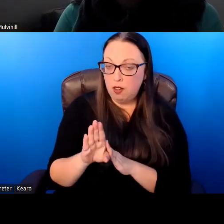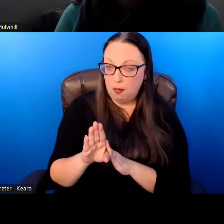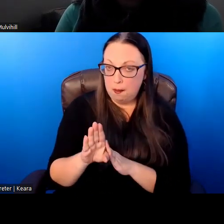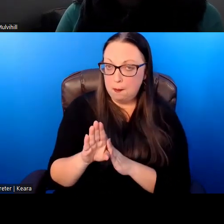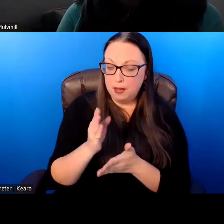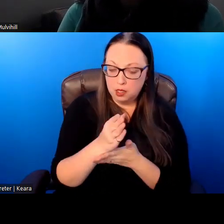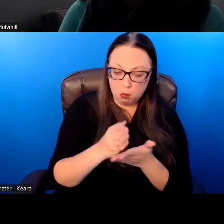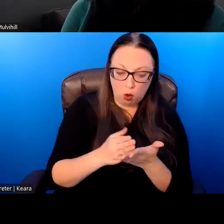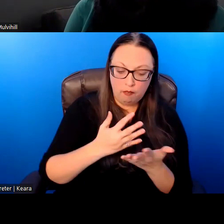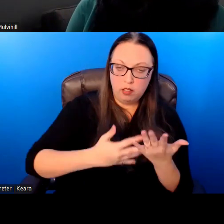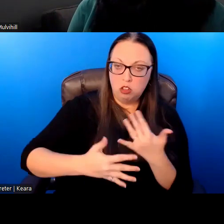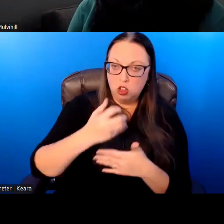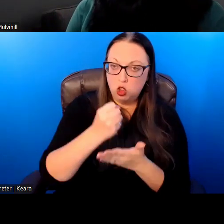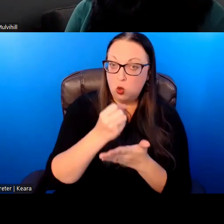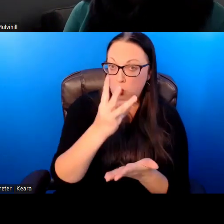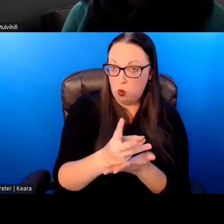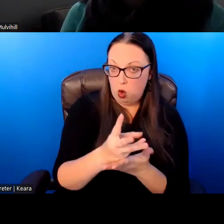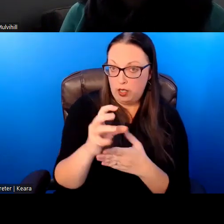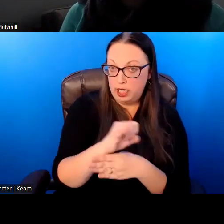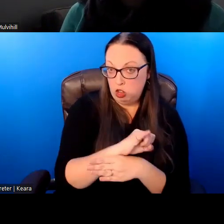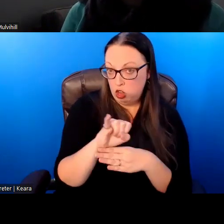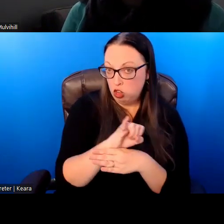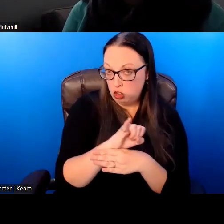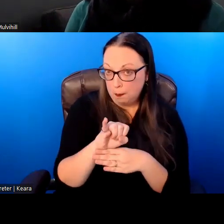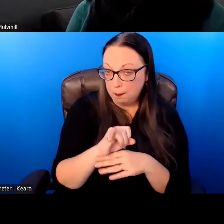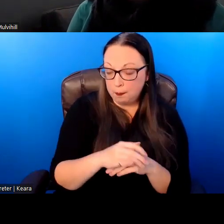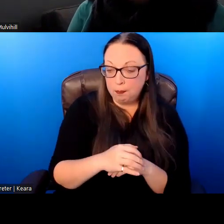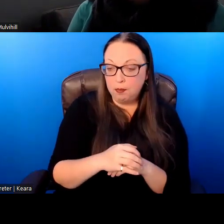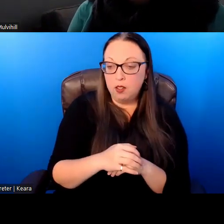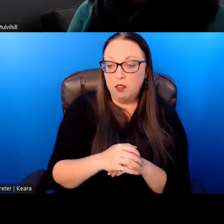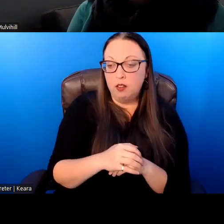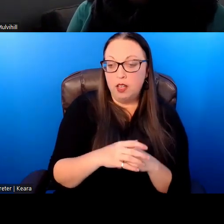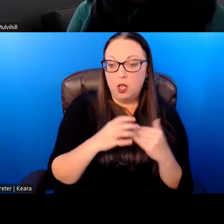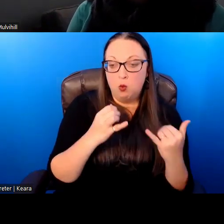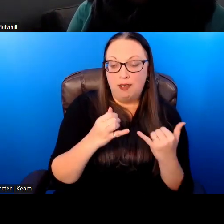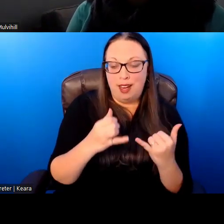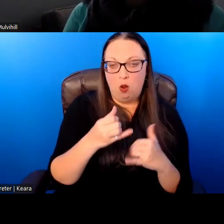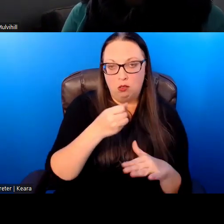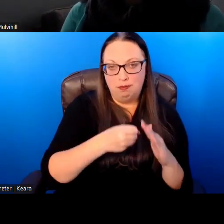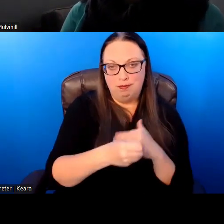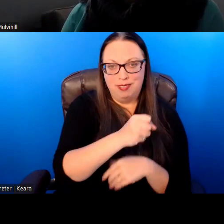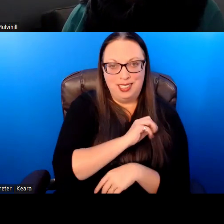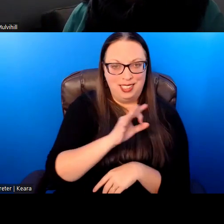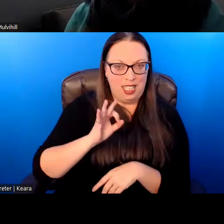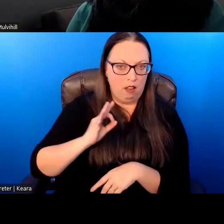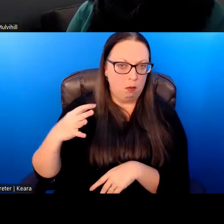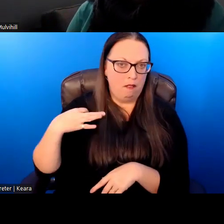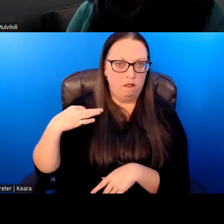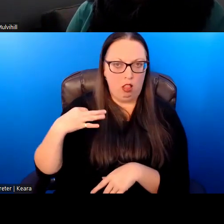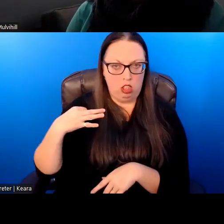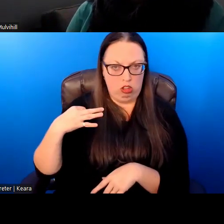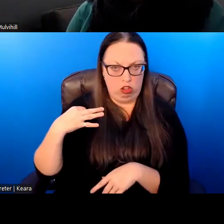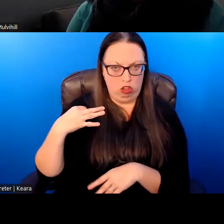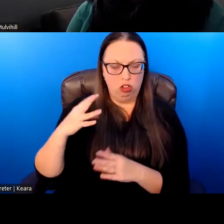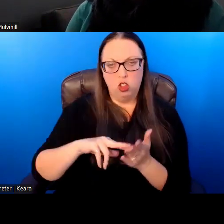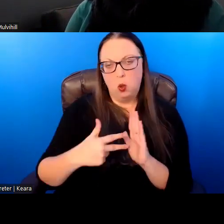part of a social work internship, and is currently being staffed by volunteers. So that meant our